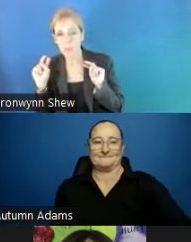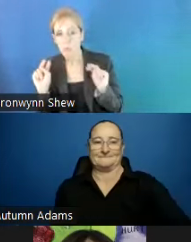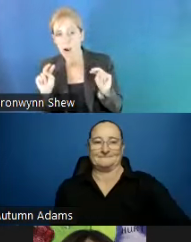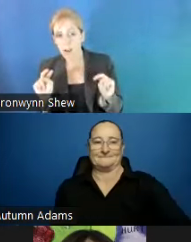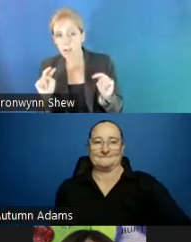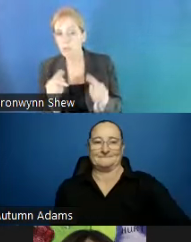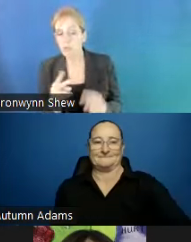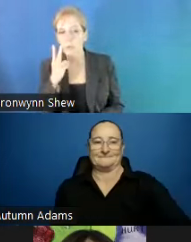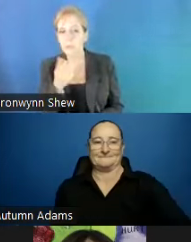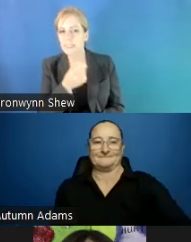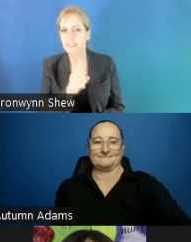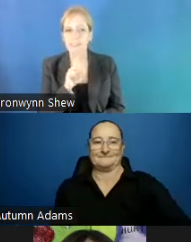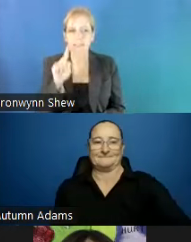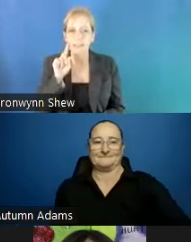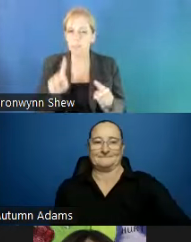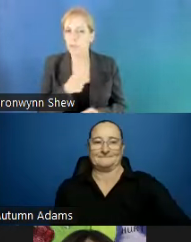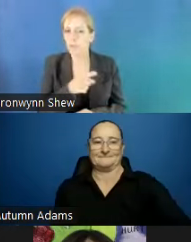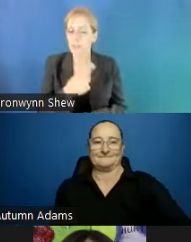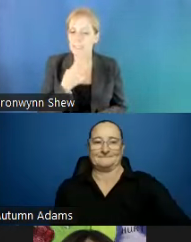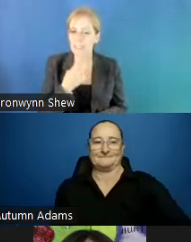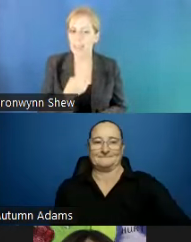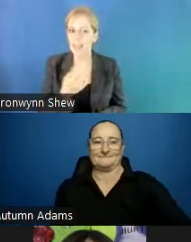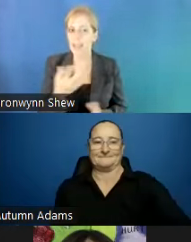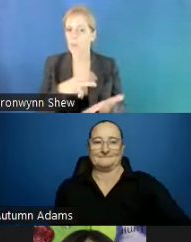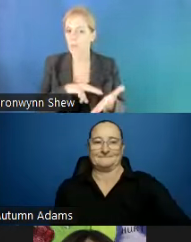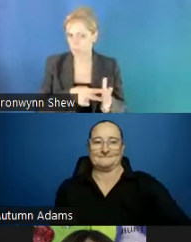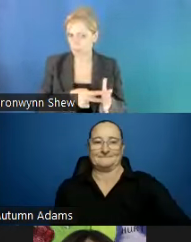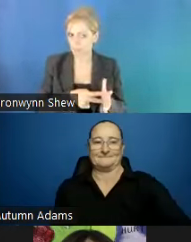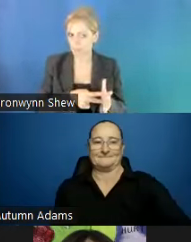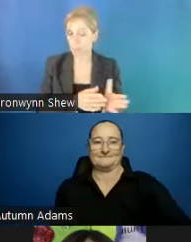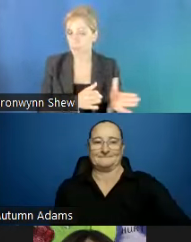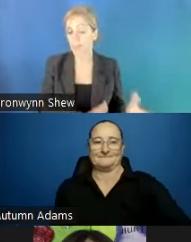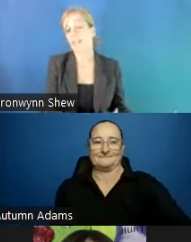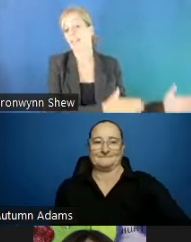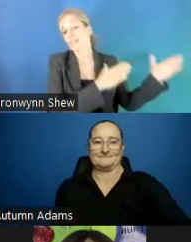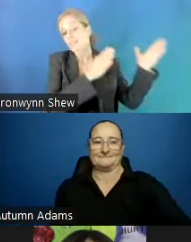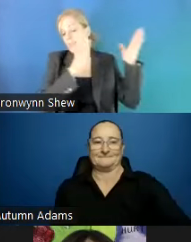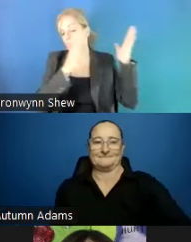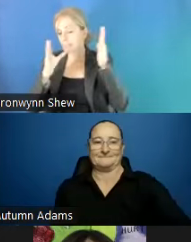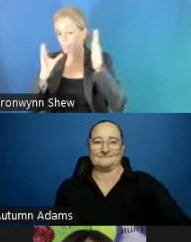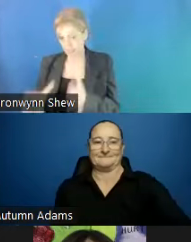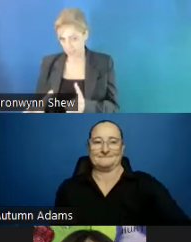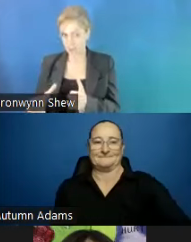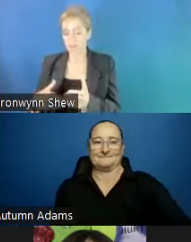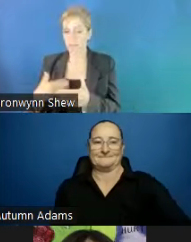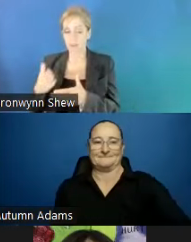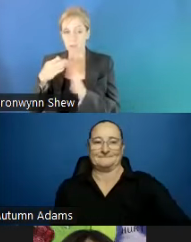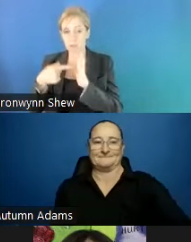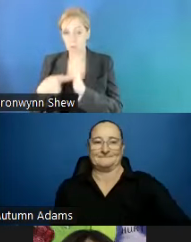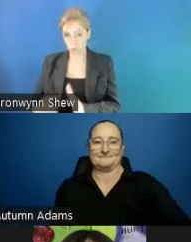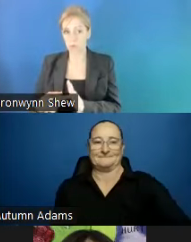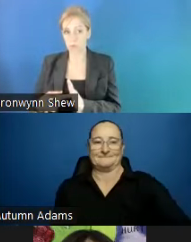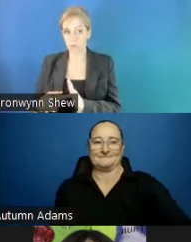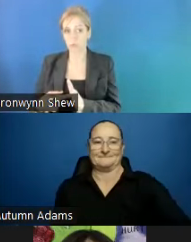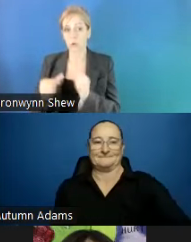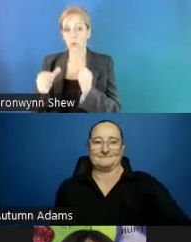means. And then I'm going to show you the English translation, and then I'll have the interpreter come back again and use their voice. Okay.